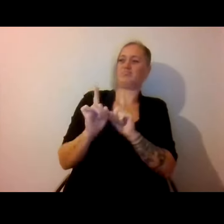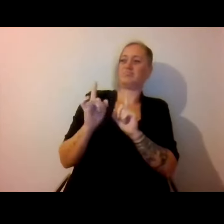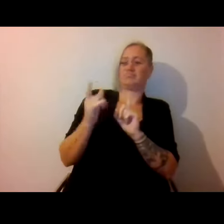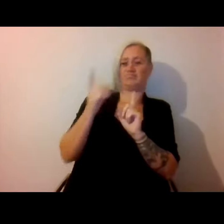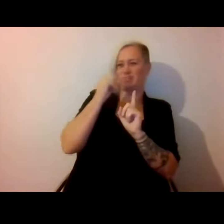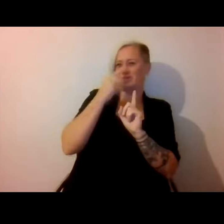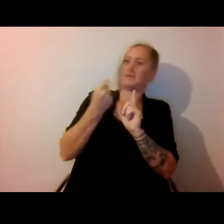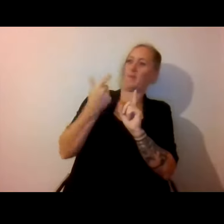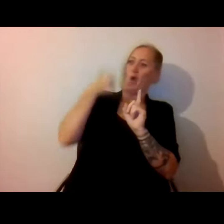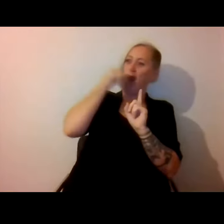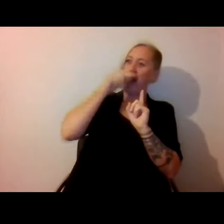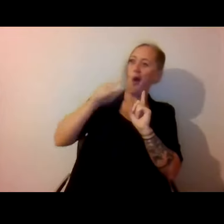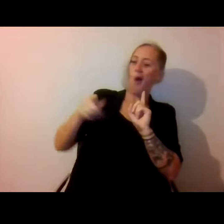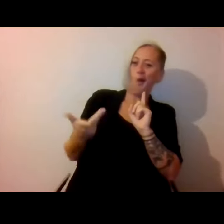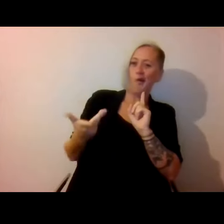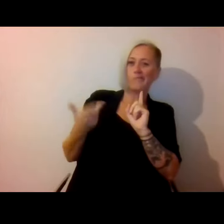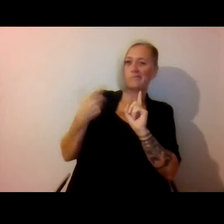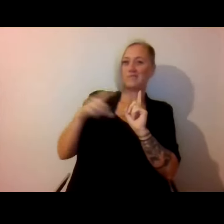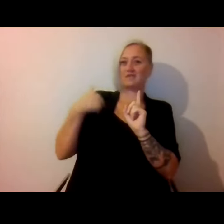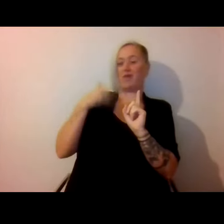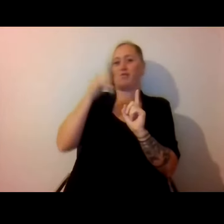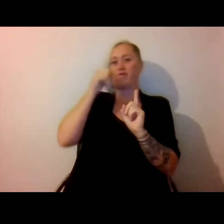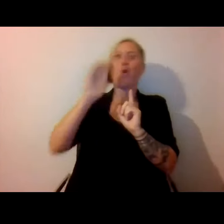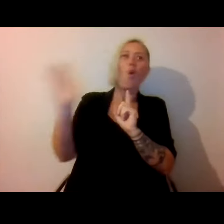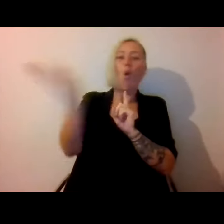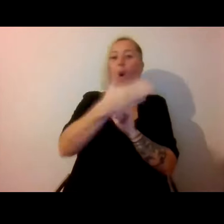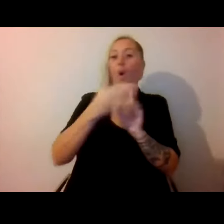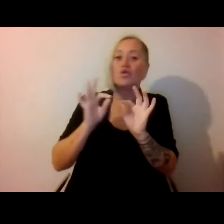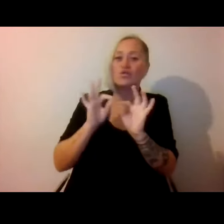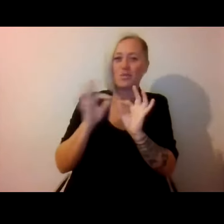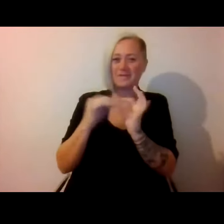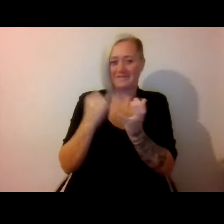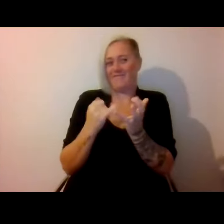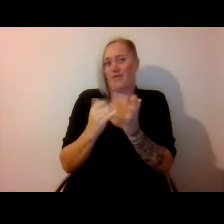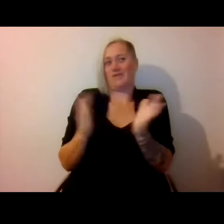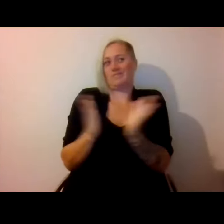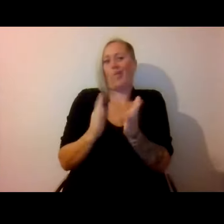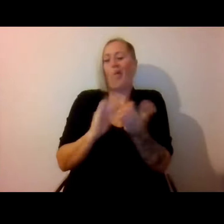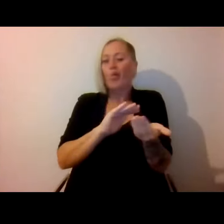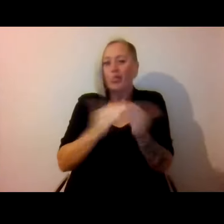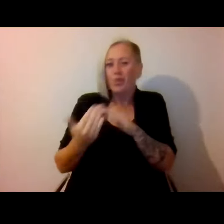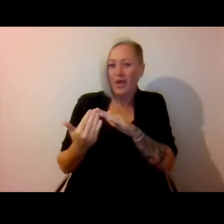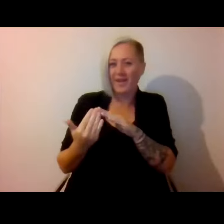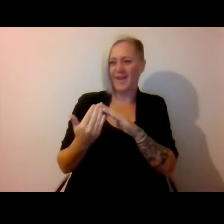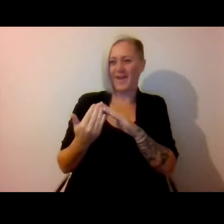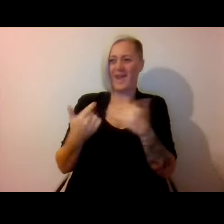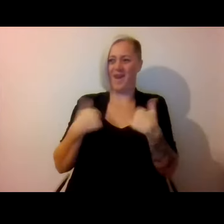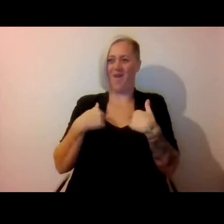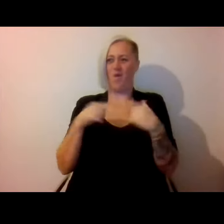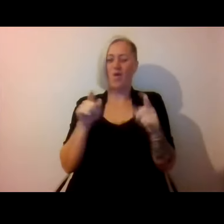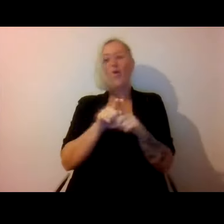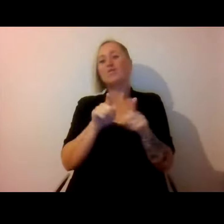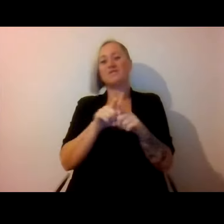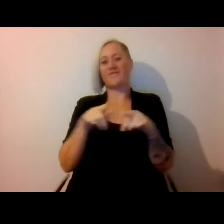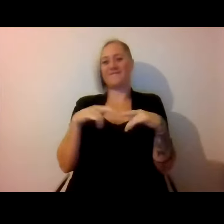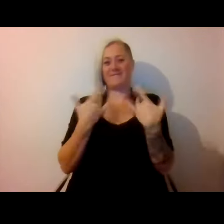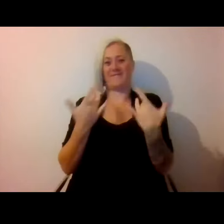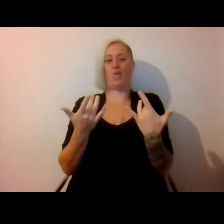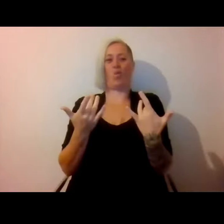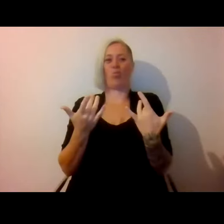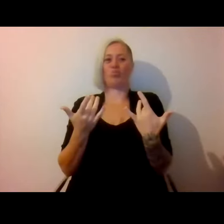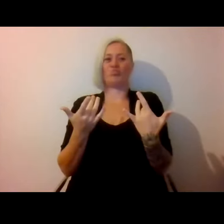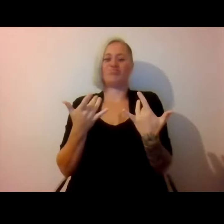the room, because I think I probably know all interpreters. It's a very small community. And I would also feel that